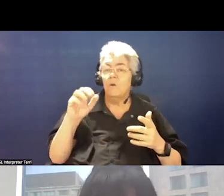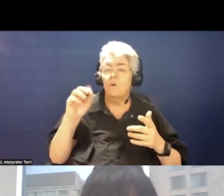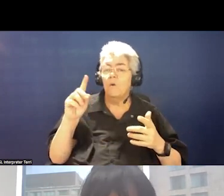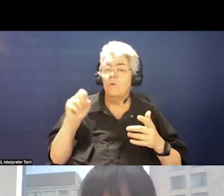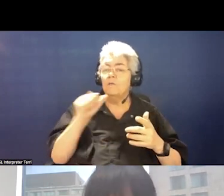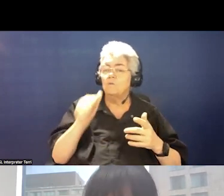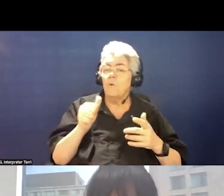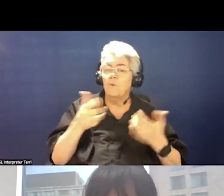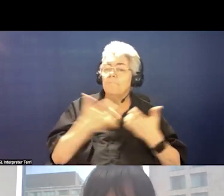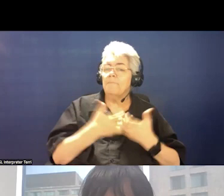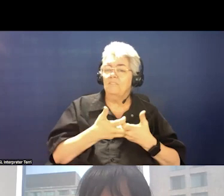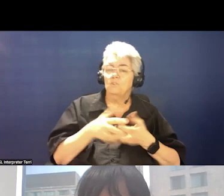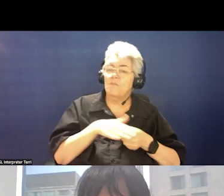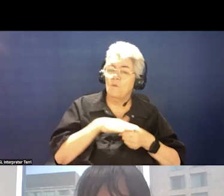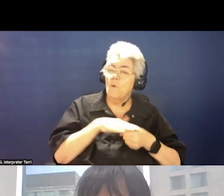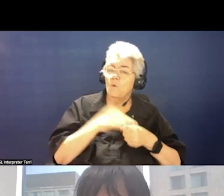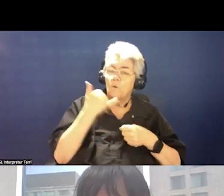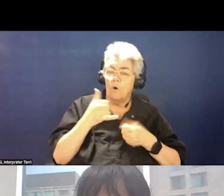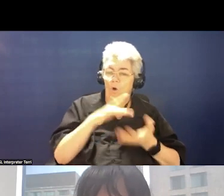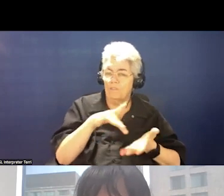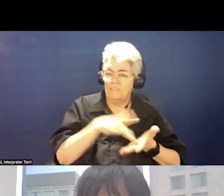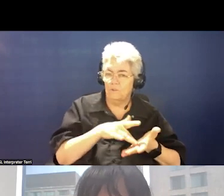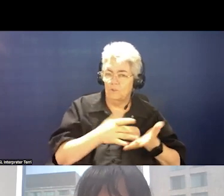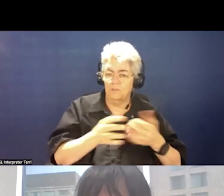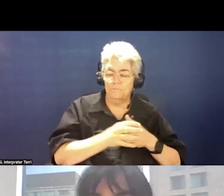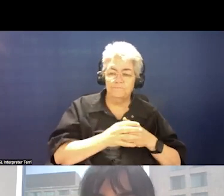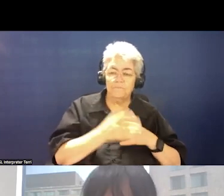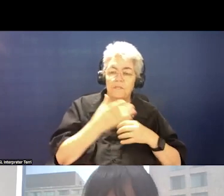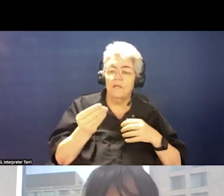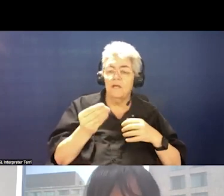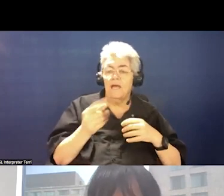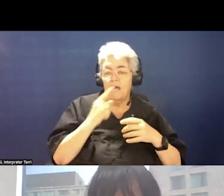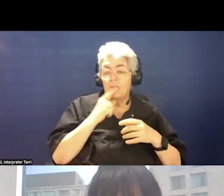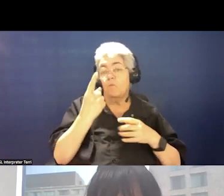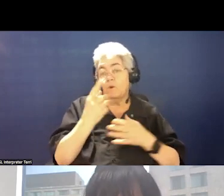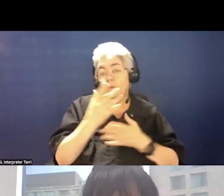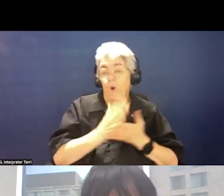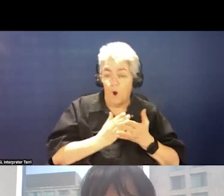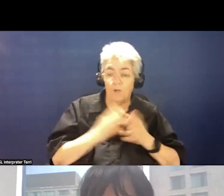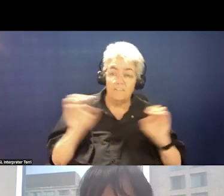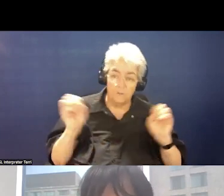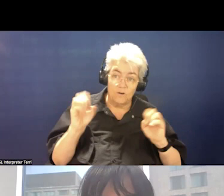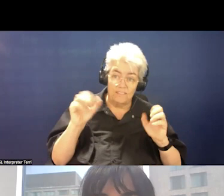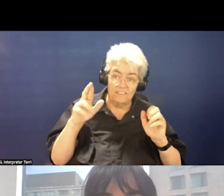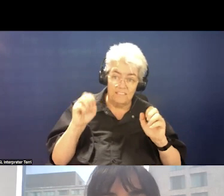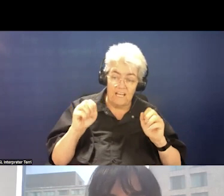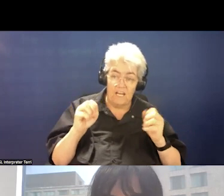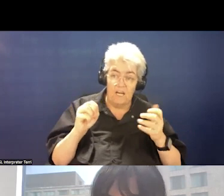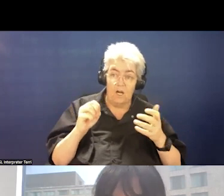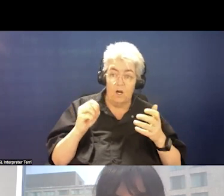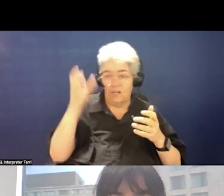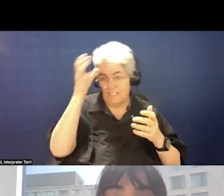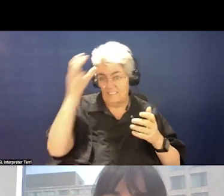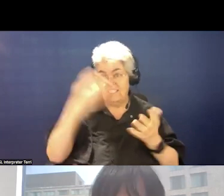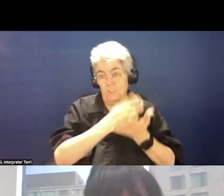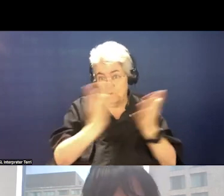call centers that are close to them. And I think, an element of the crisis care continuum that, when we're talking